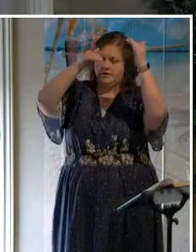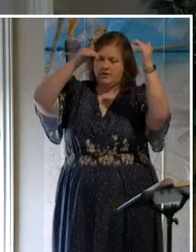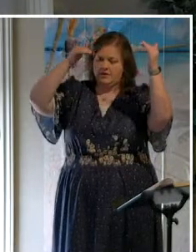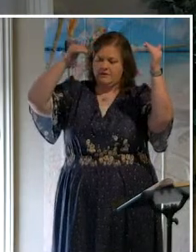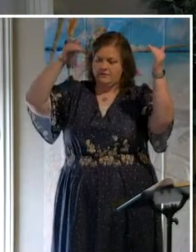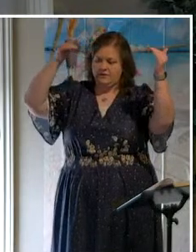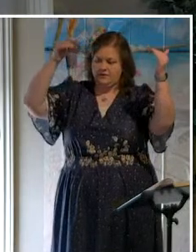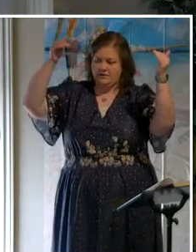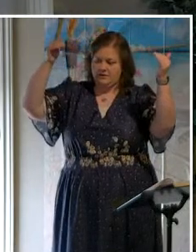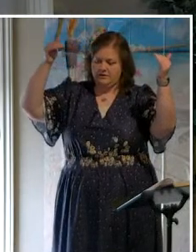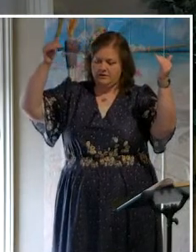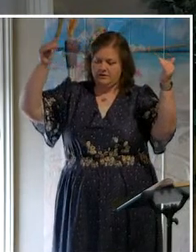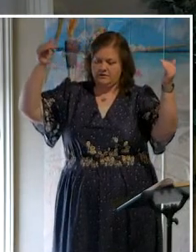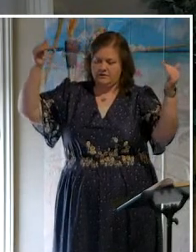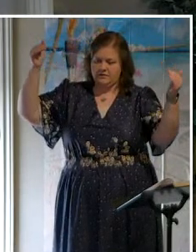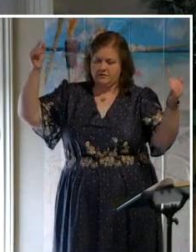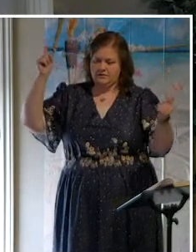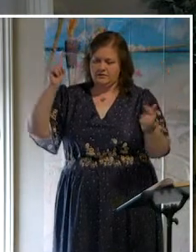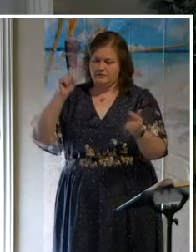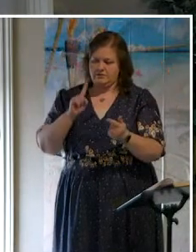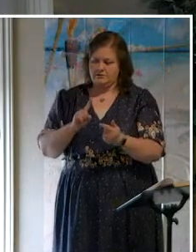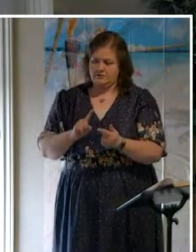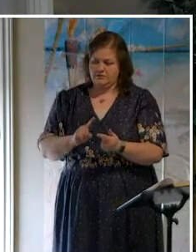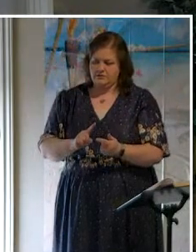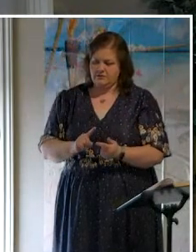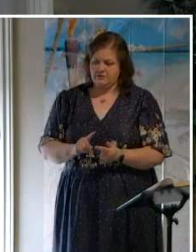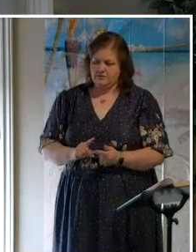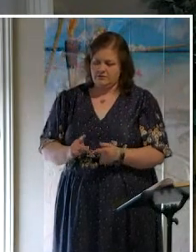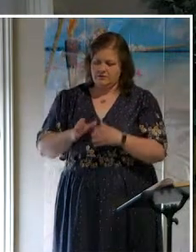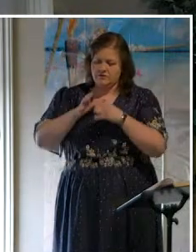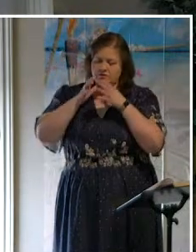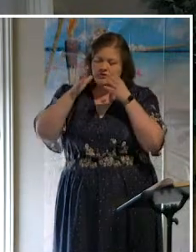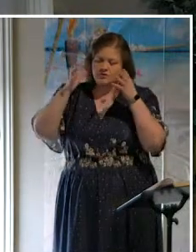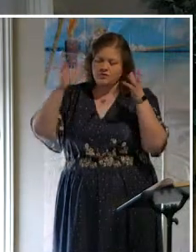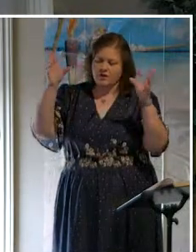heaven, to the cry there is no